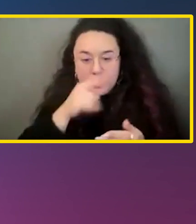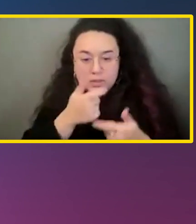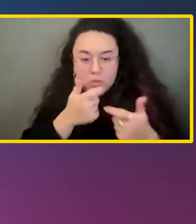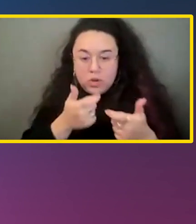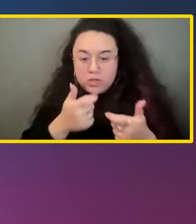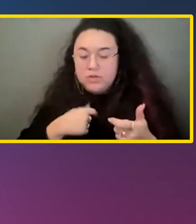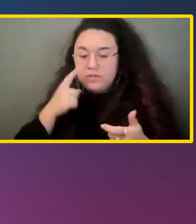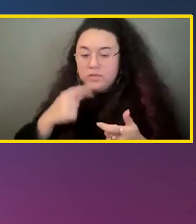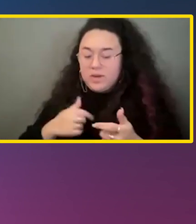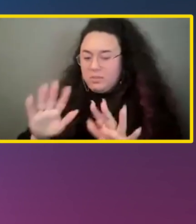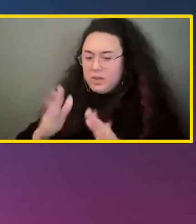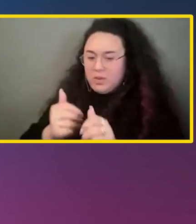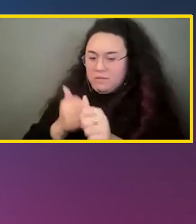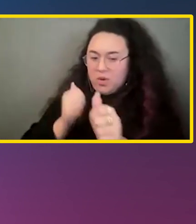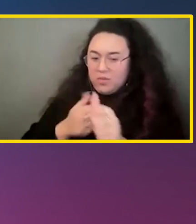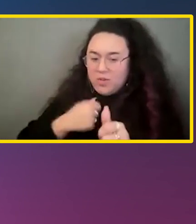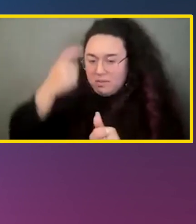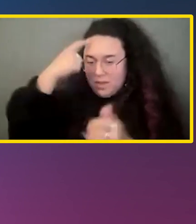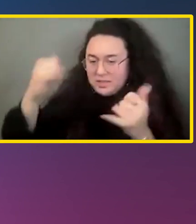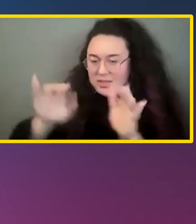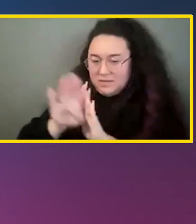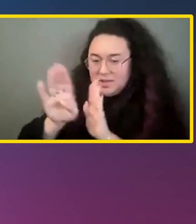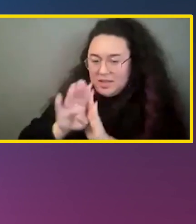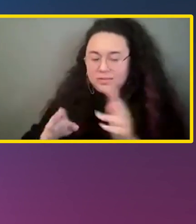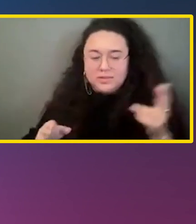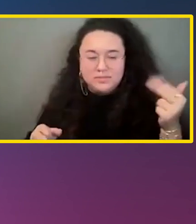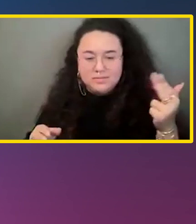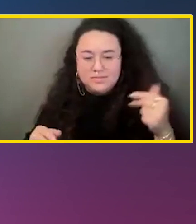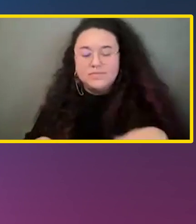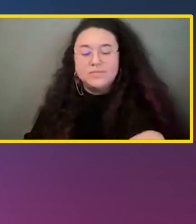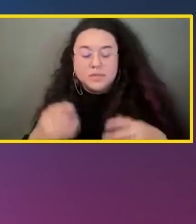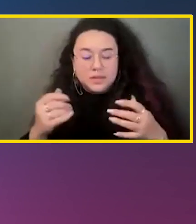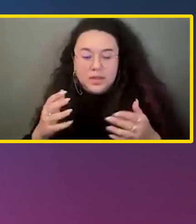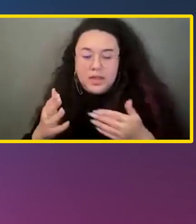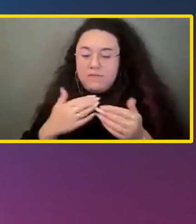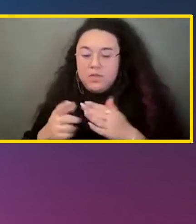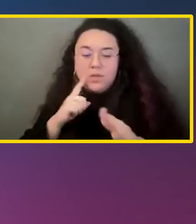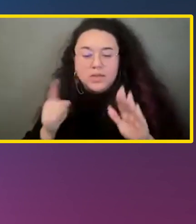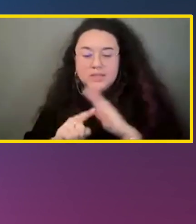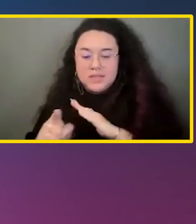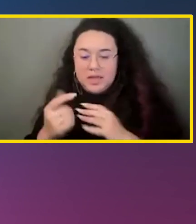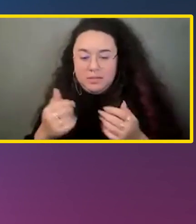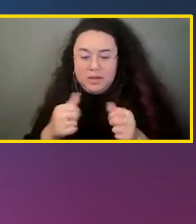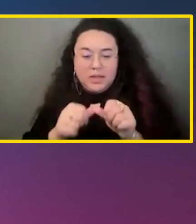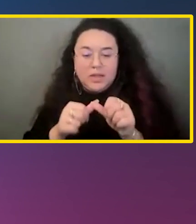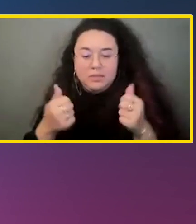I'm like, keep them away from it. Their brains are still developing. And even though they sneak around, I'm going to keep trying.